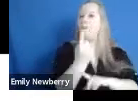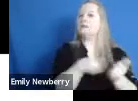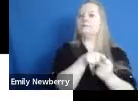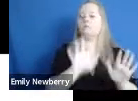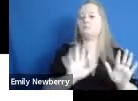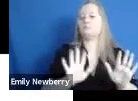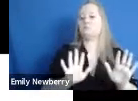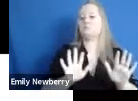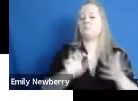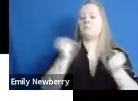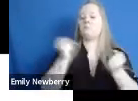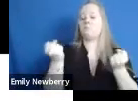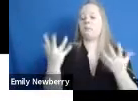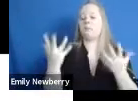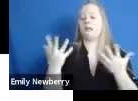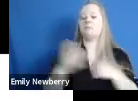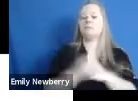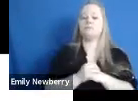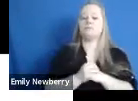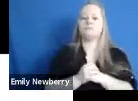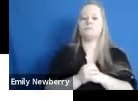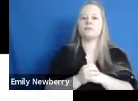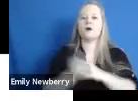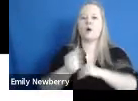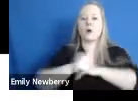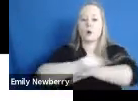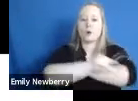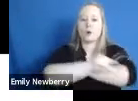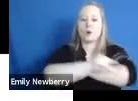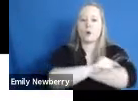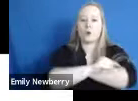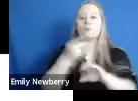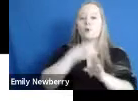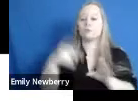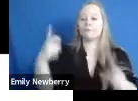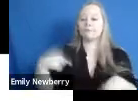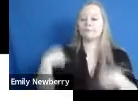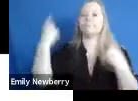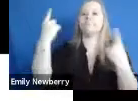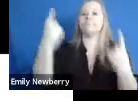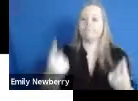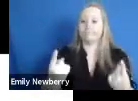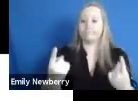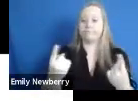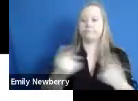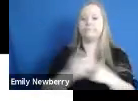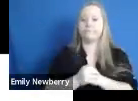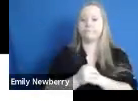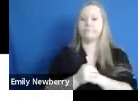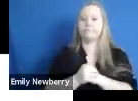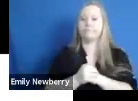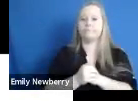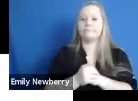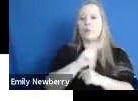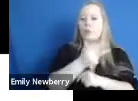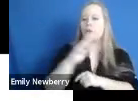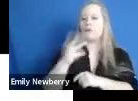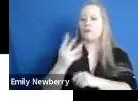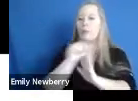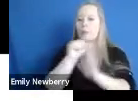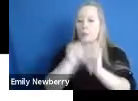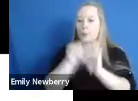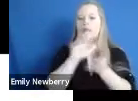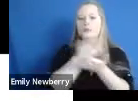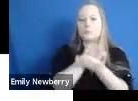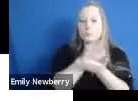stakeholders. Our Yago Garden project has been going on for a while now, and we're in schools, in 3rd and 4th grade schools. And this is